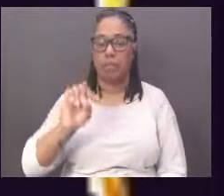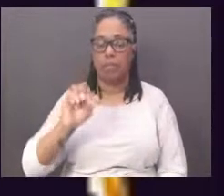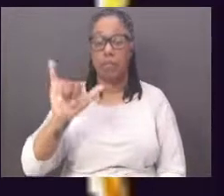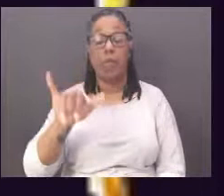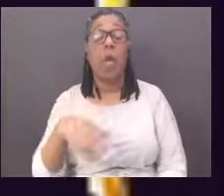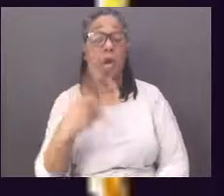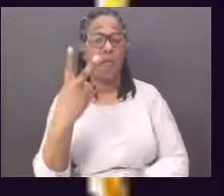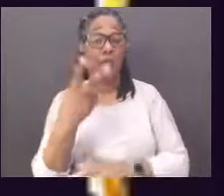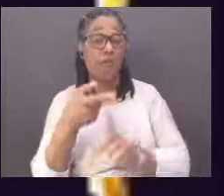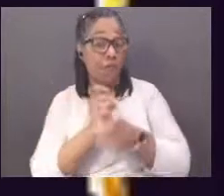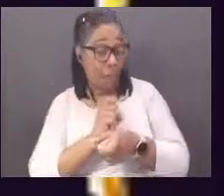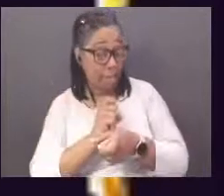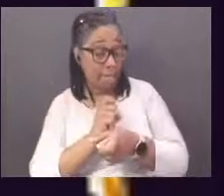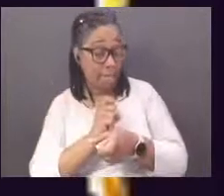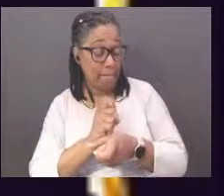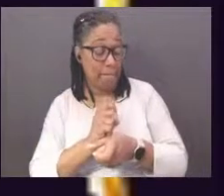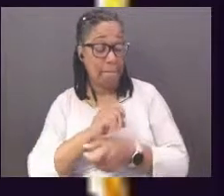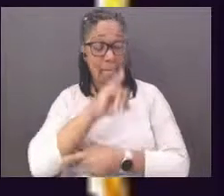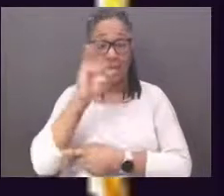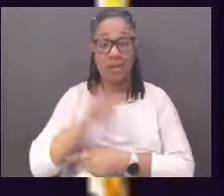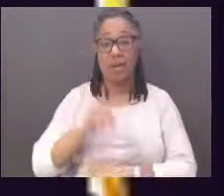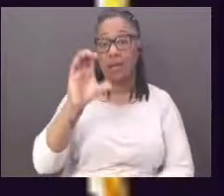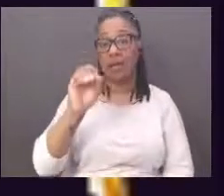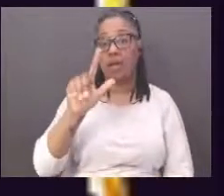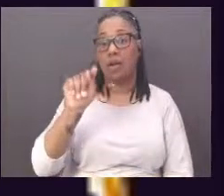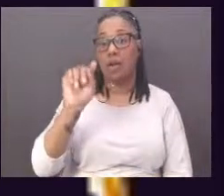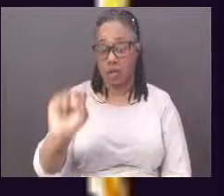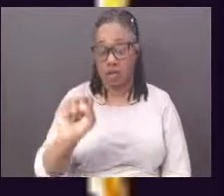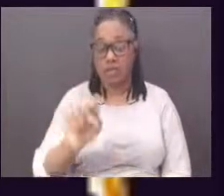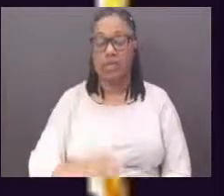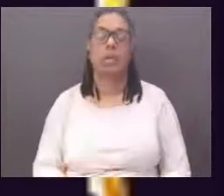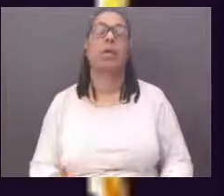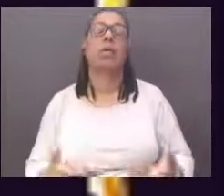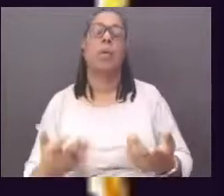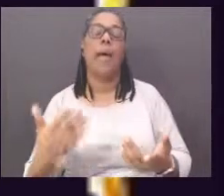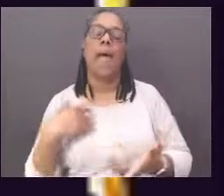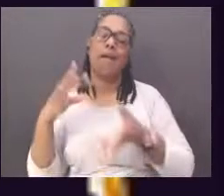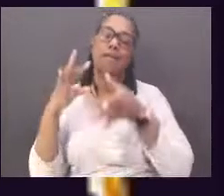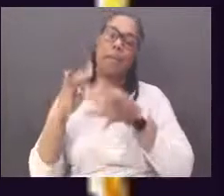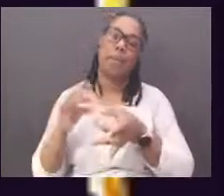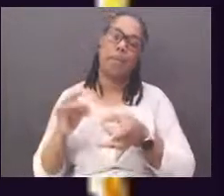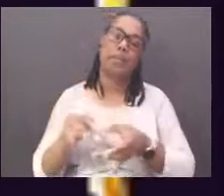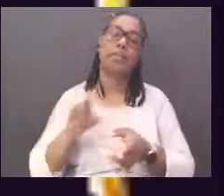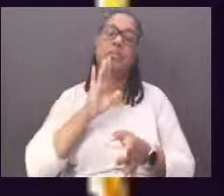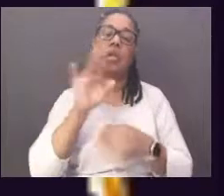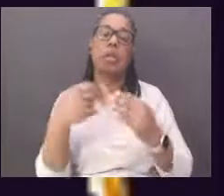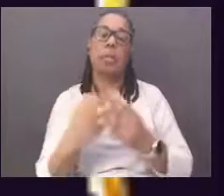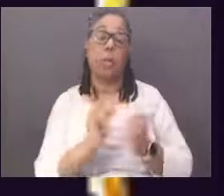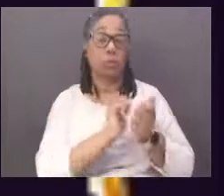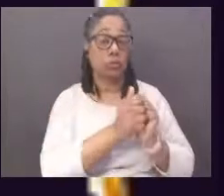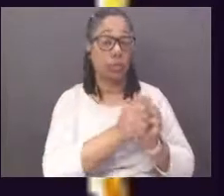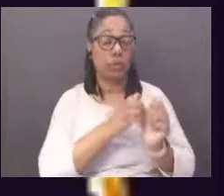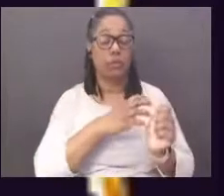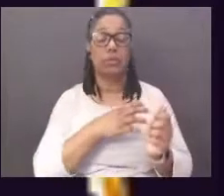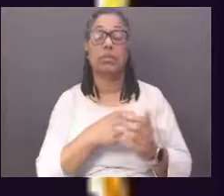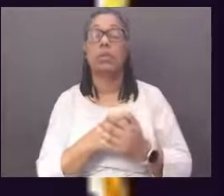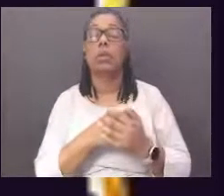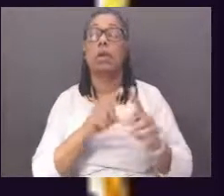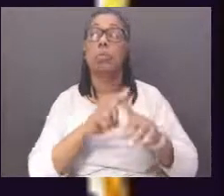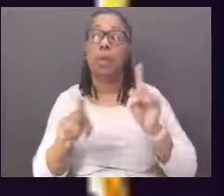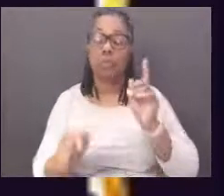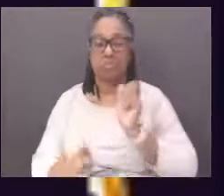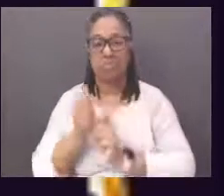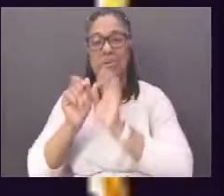be with us providing a message that talks about sports and talks about competition, but most